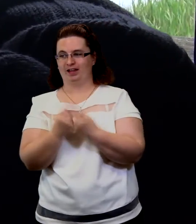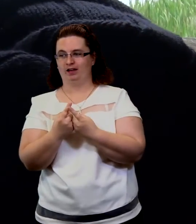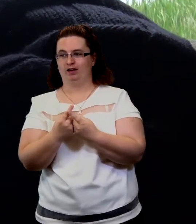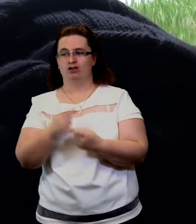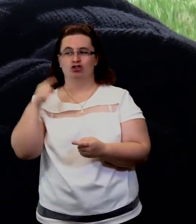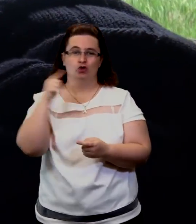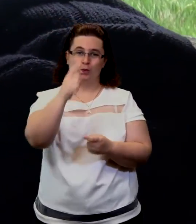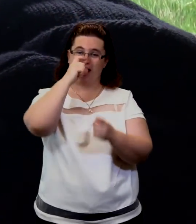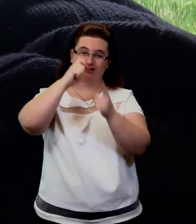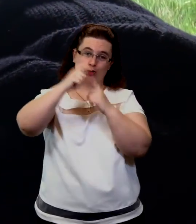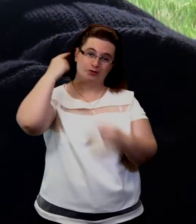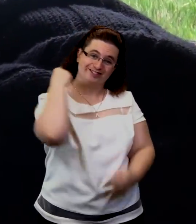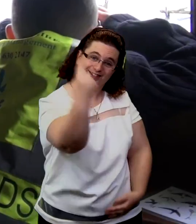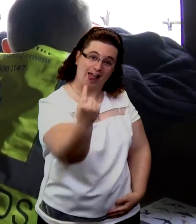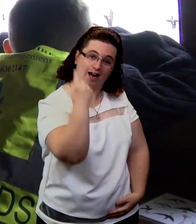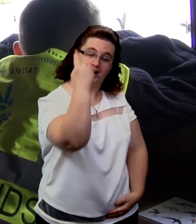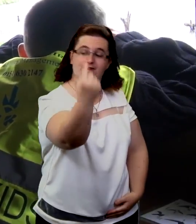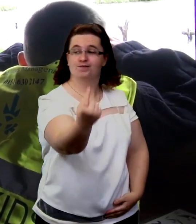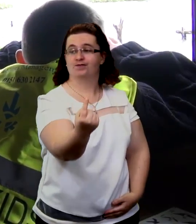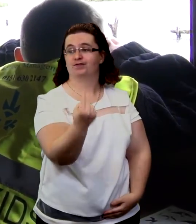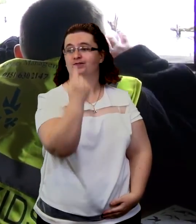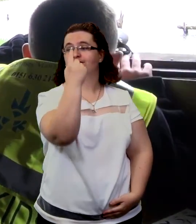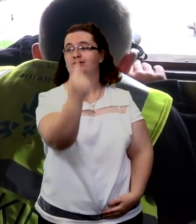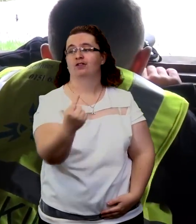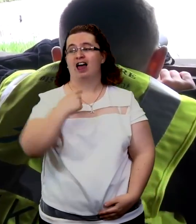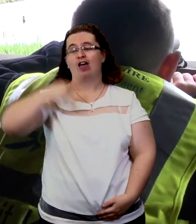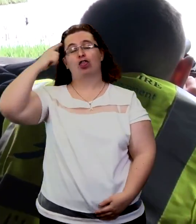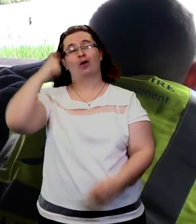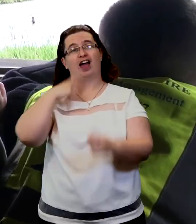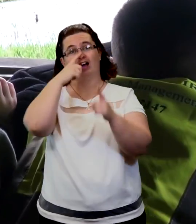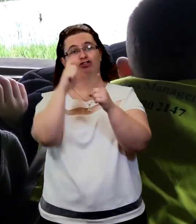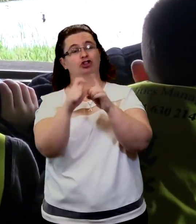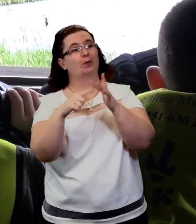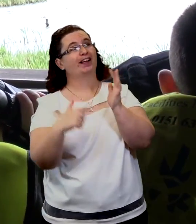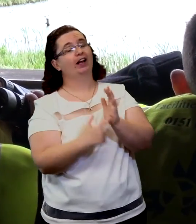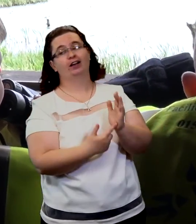to build houses on. So we need to protect nature in our country.